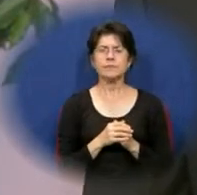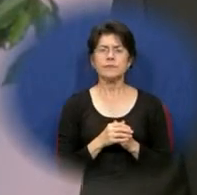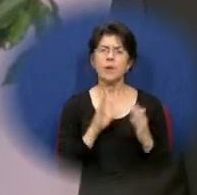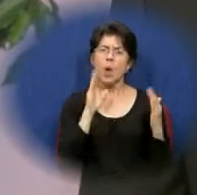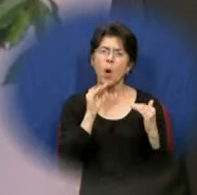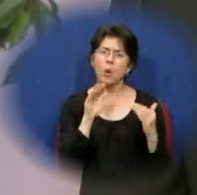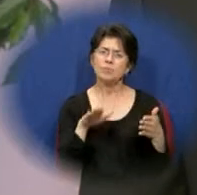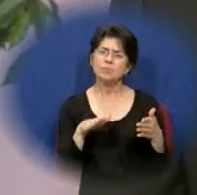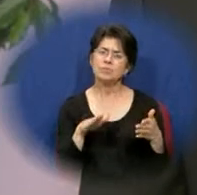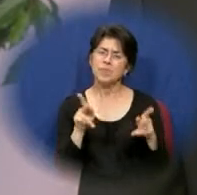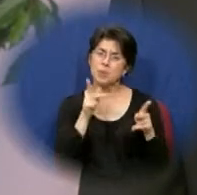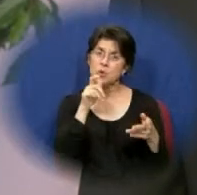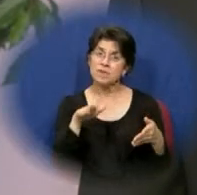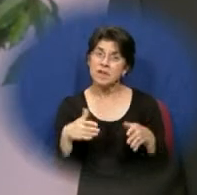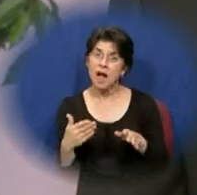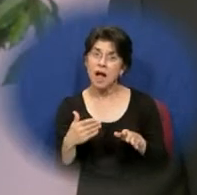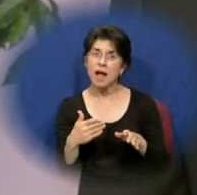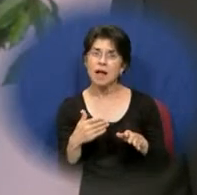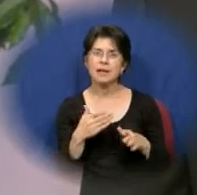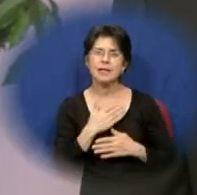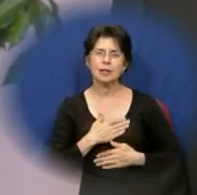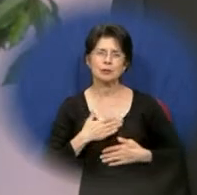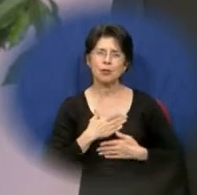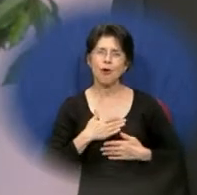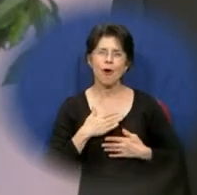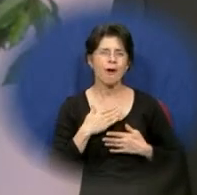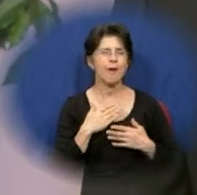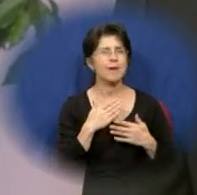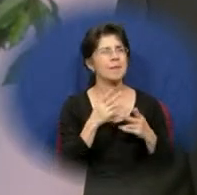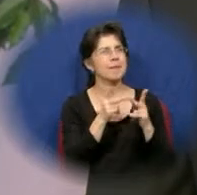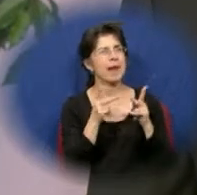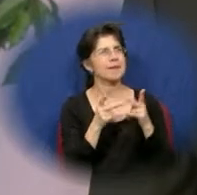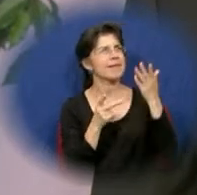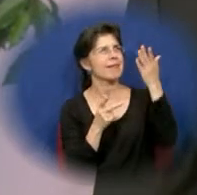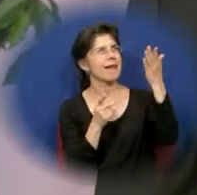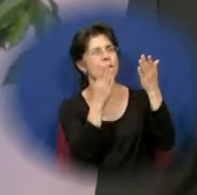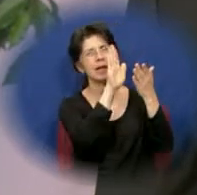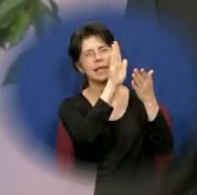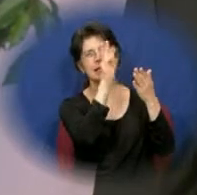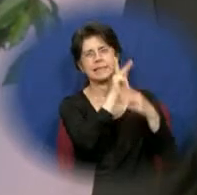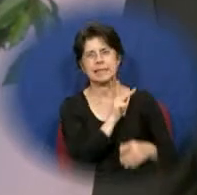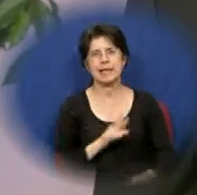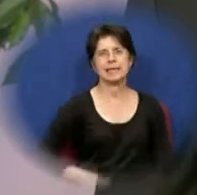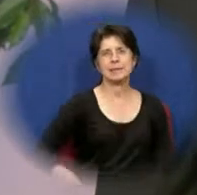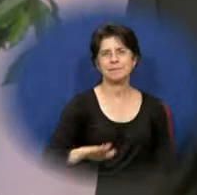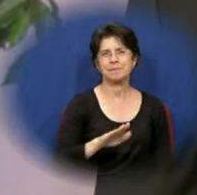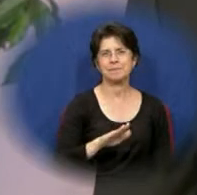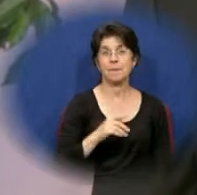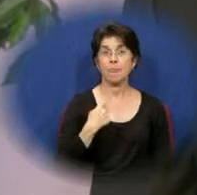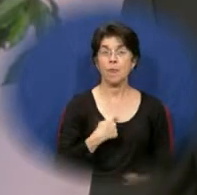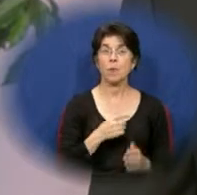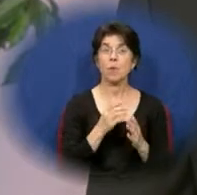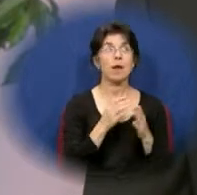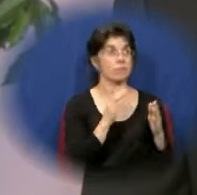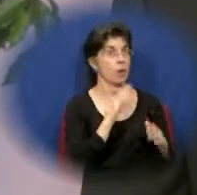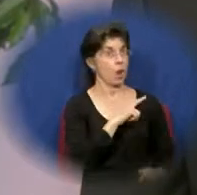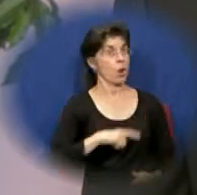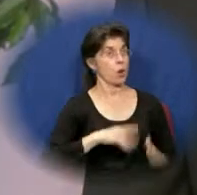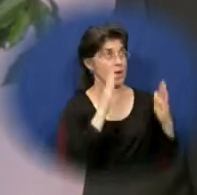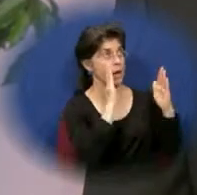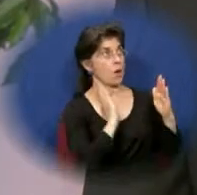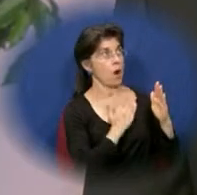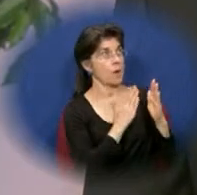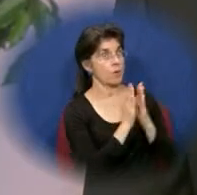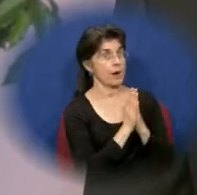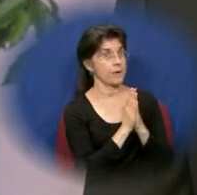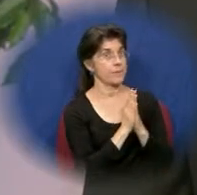promise of eternal life in God's kingdom. We pray to the Lord. Lord, hear our prayer. And we ask God to receive our own